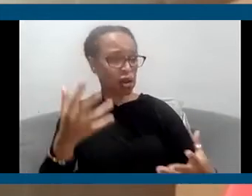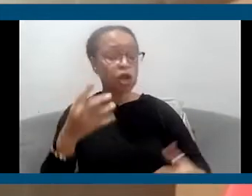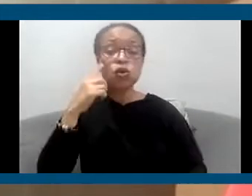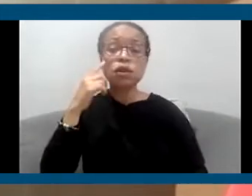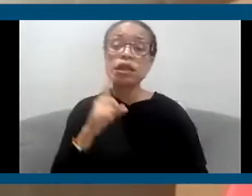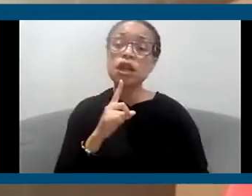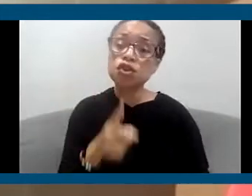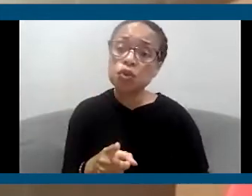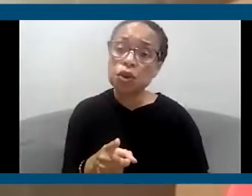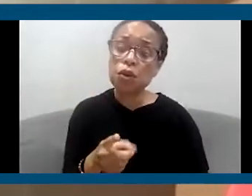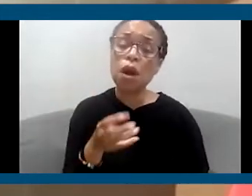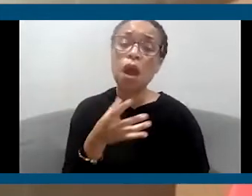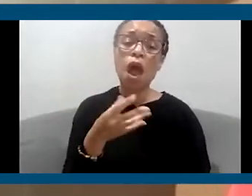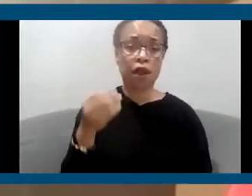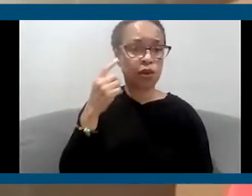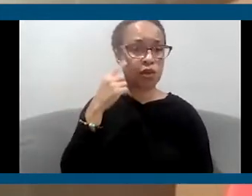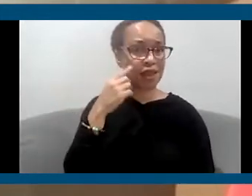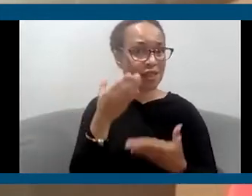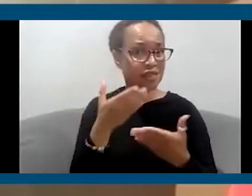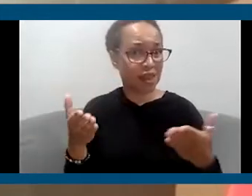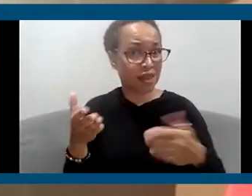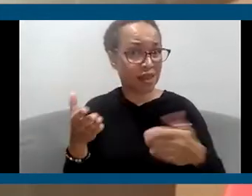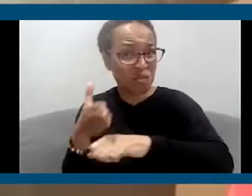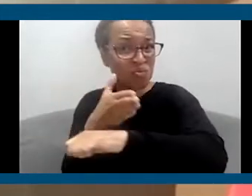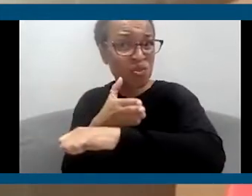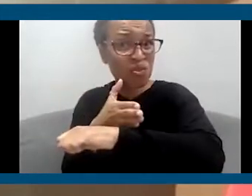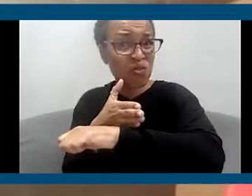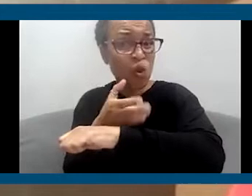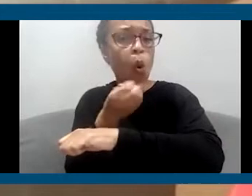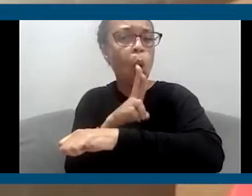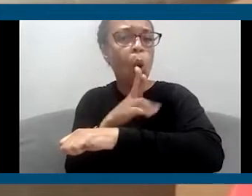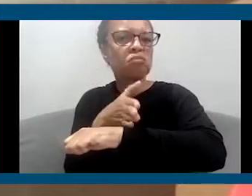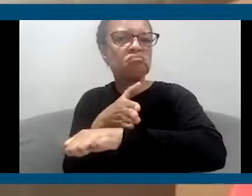true? And do you think things have gotten better or worse?